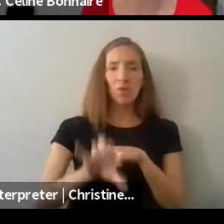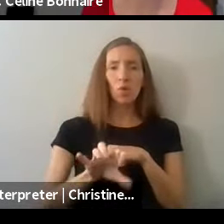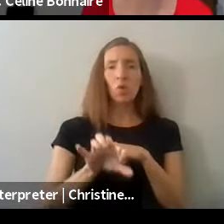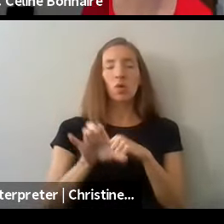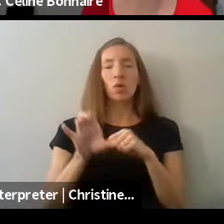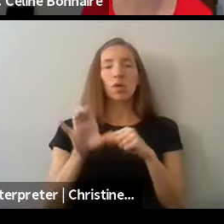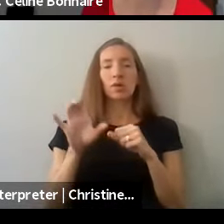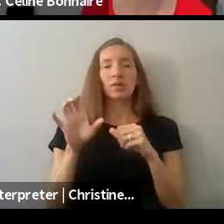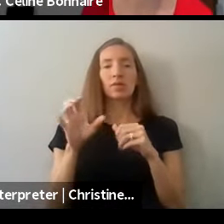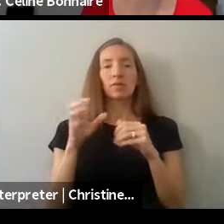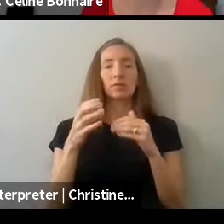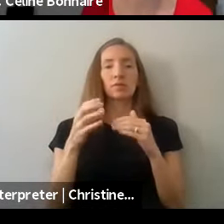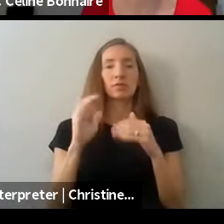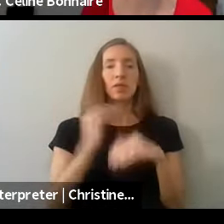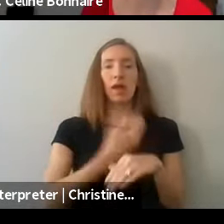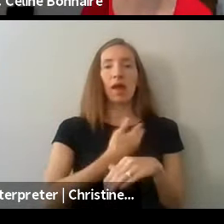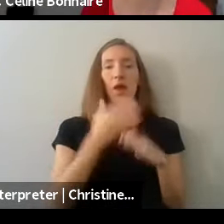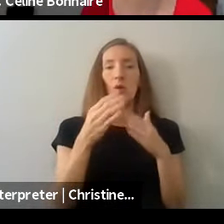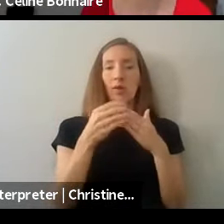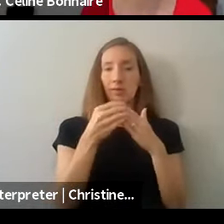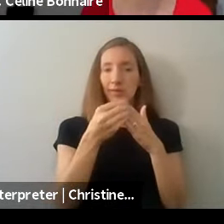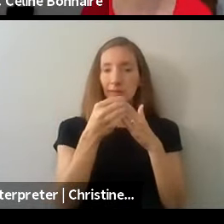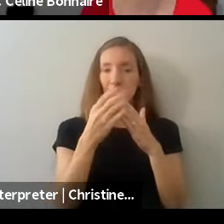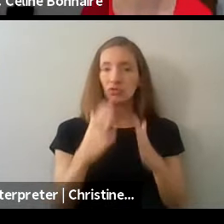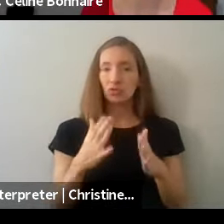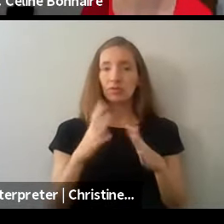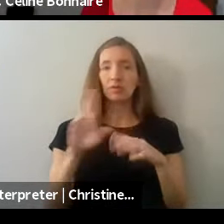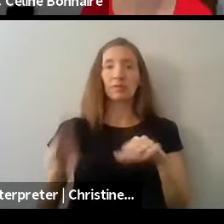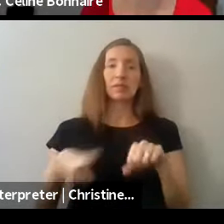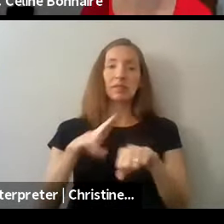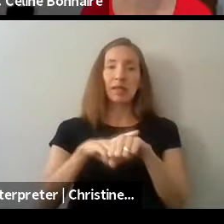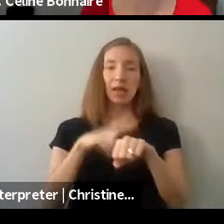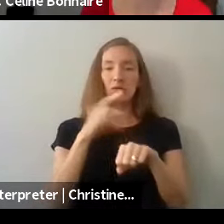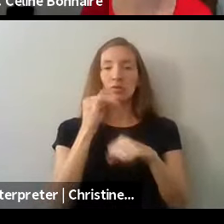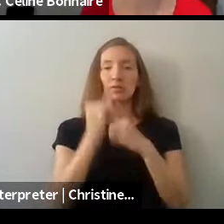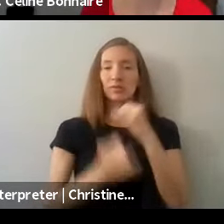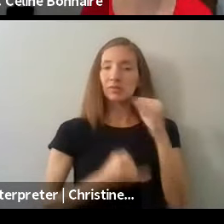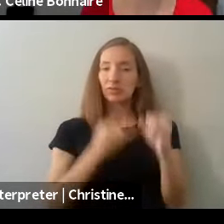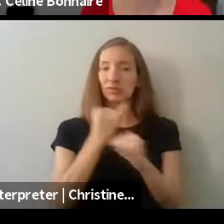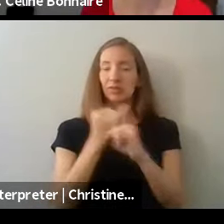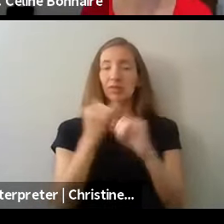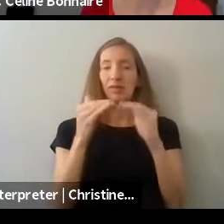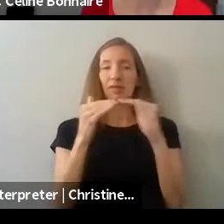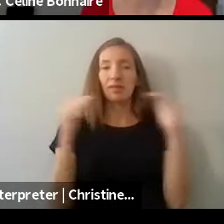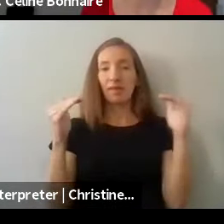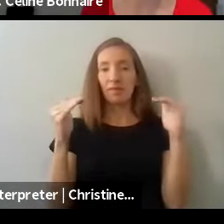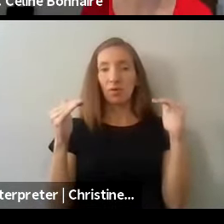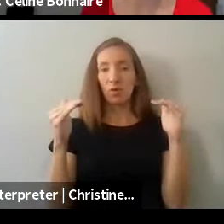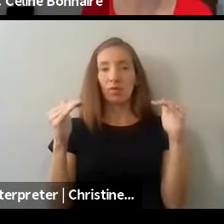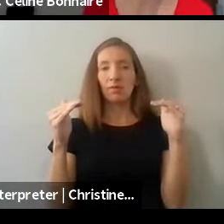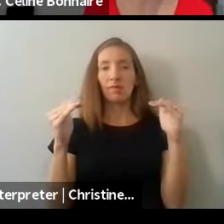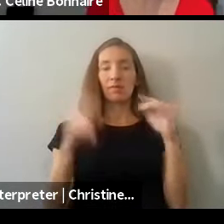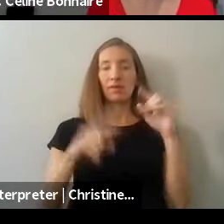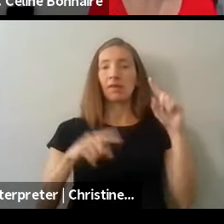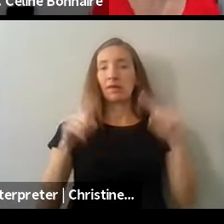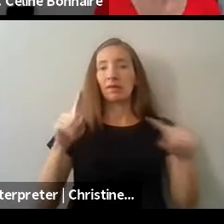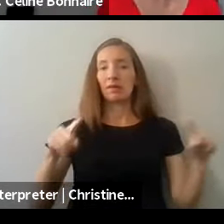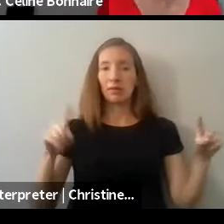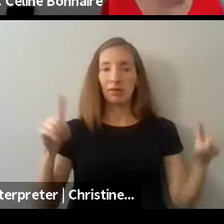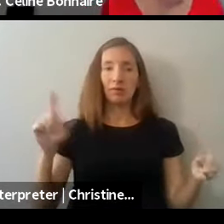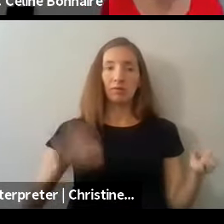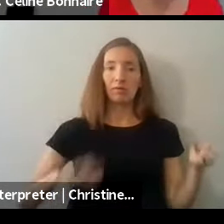to varying degrees around one common challenge. It was clear very early that the response to the